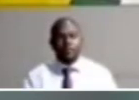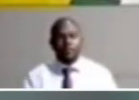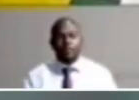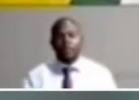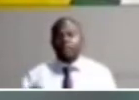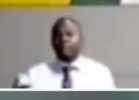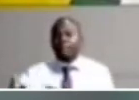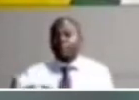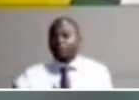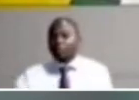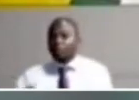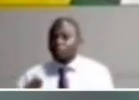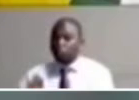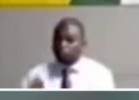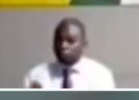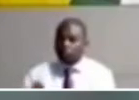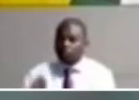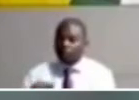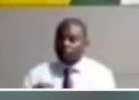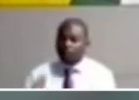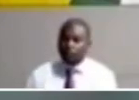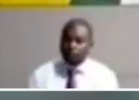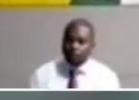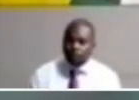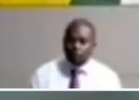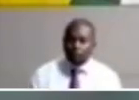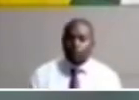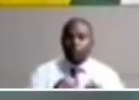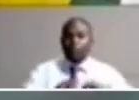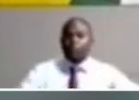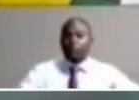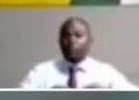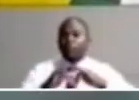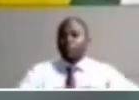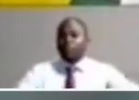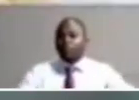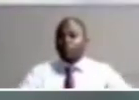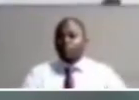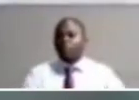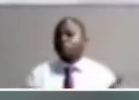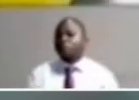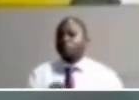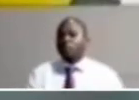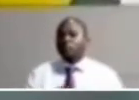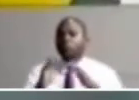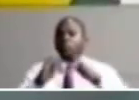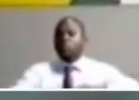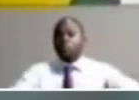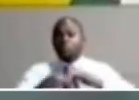factory owners can organize temporary camping, make tents,